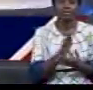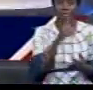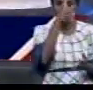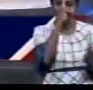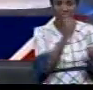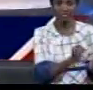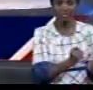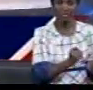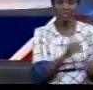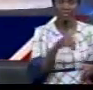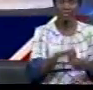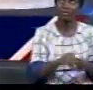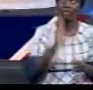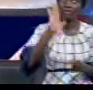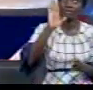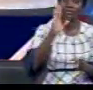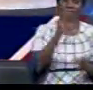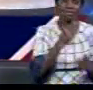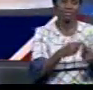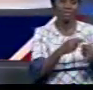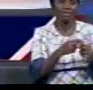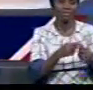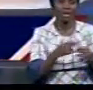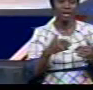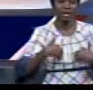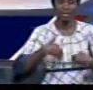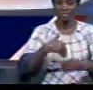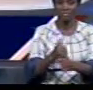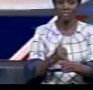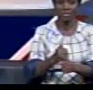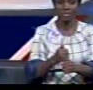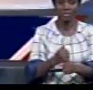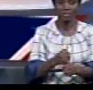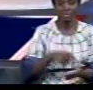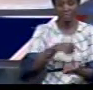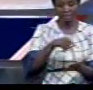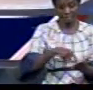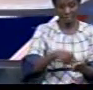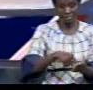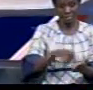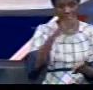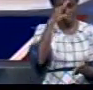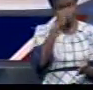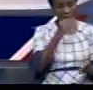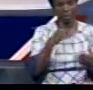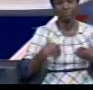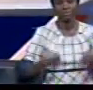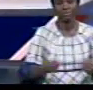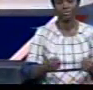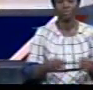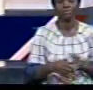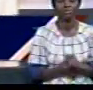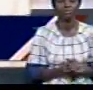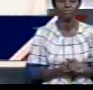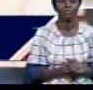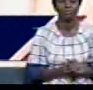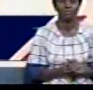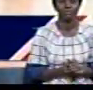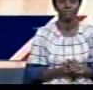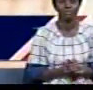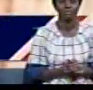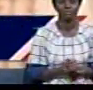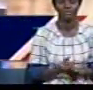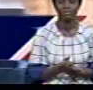his name, has made this man strong. Where is the